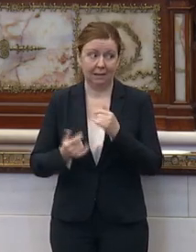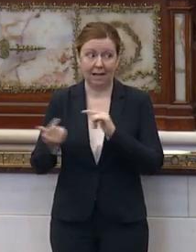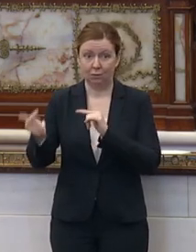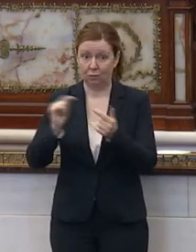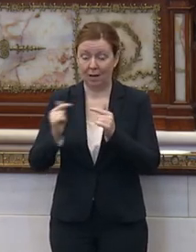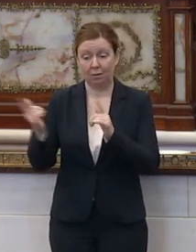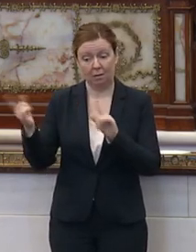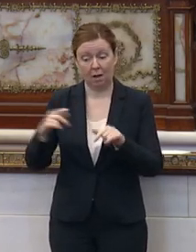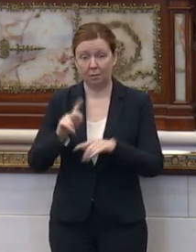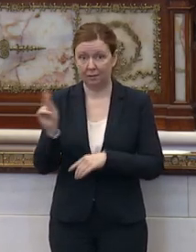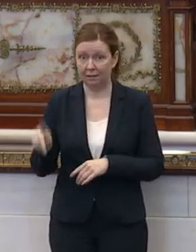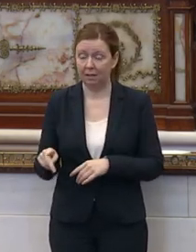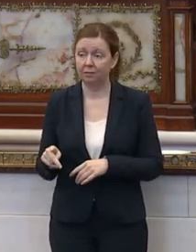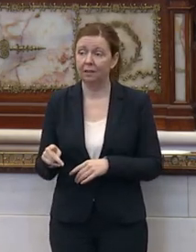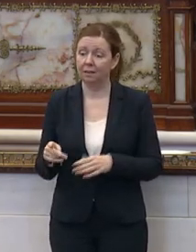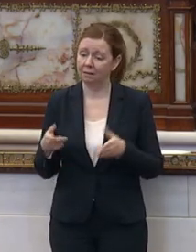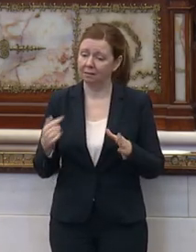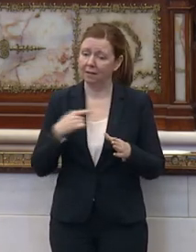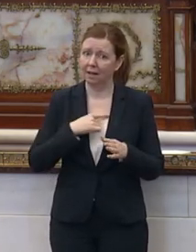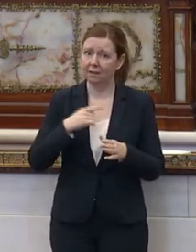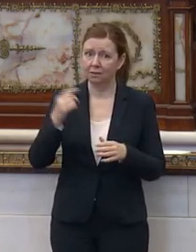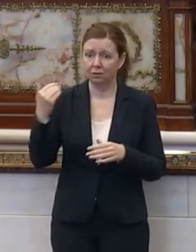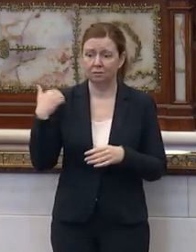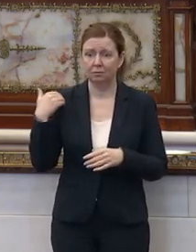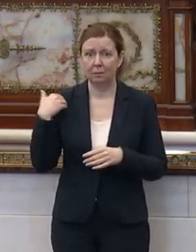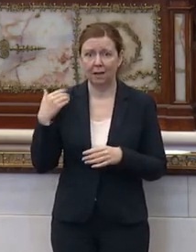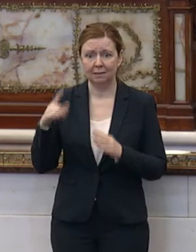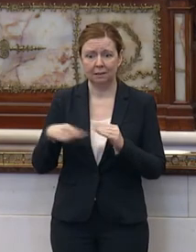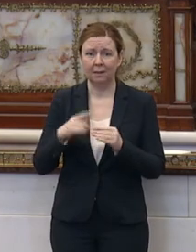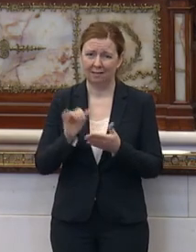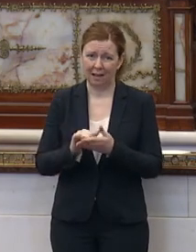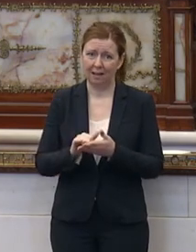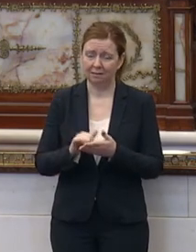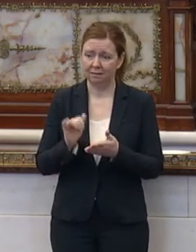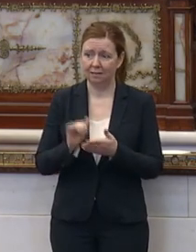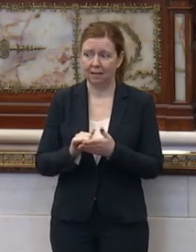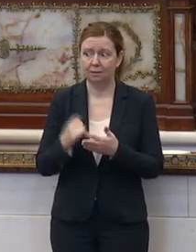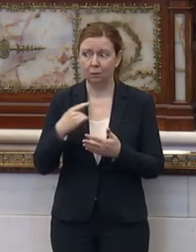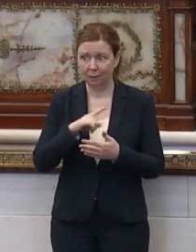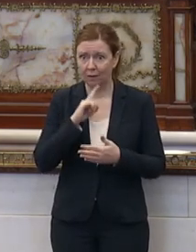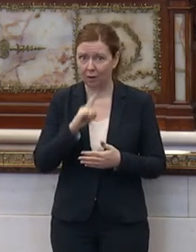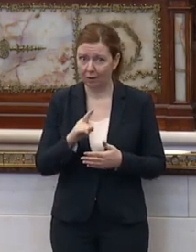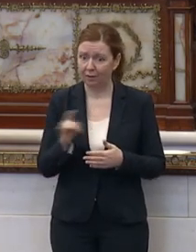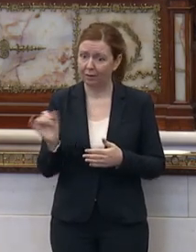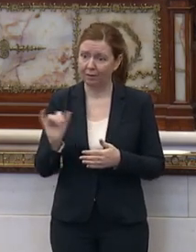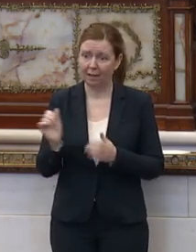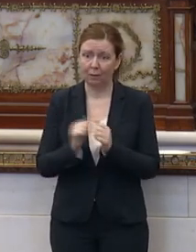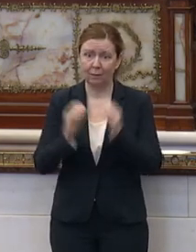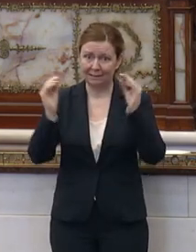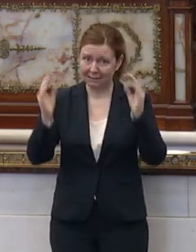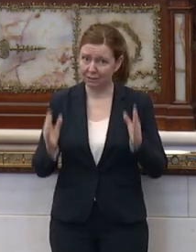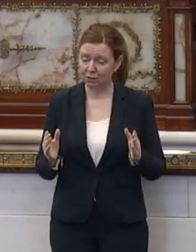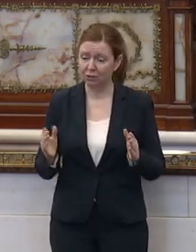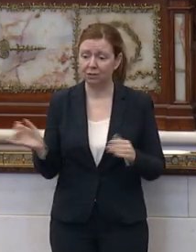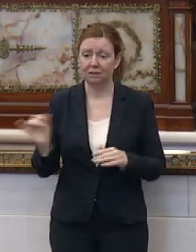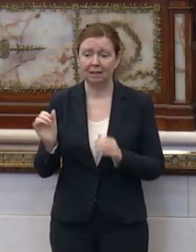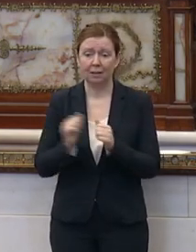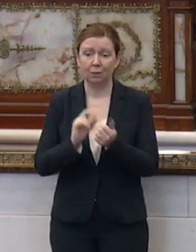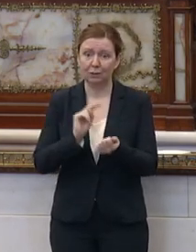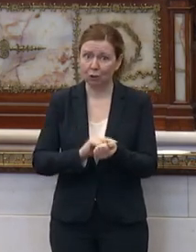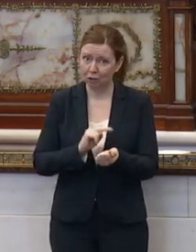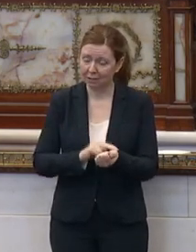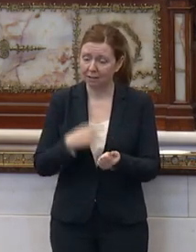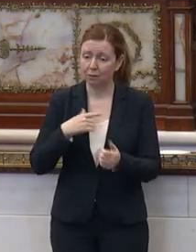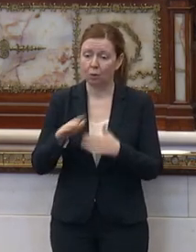to Philadelphia, let us be reminded of that, you know, we're just like with teachers and just like with